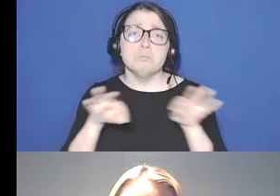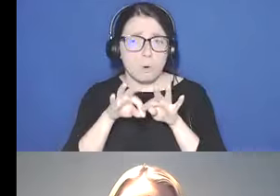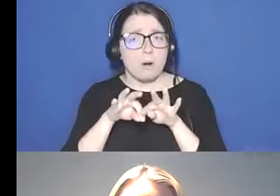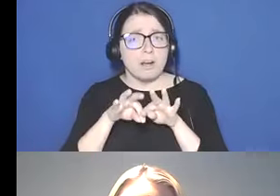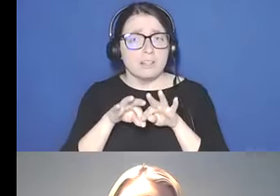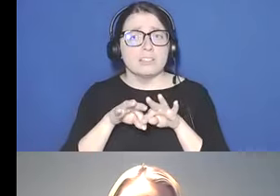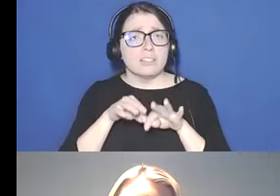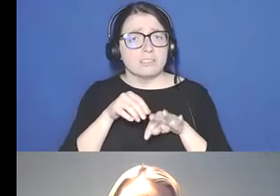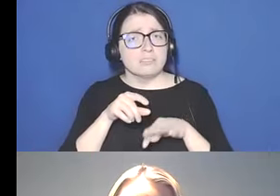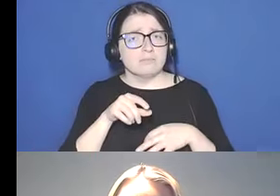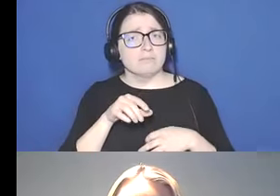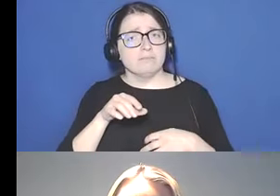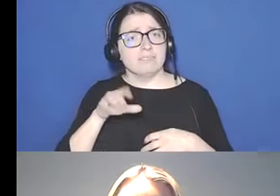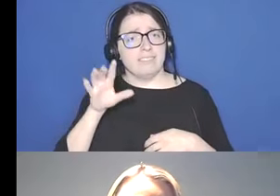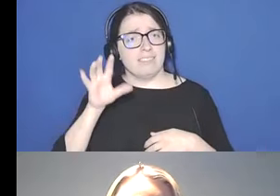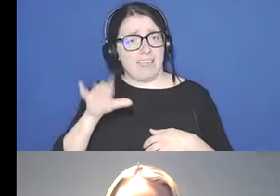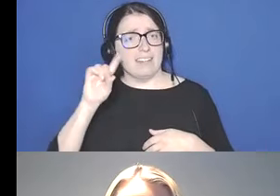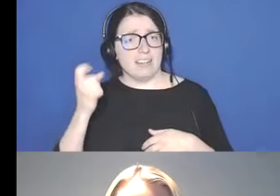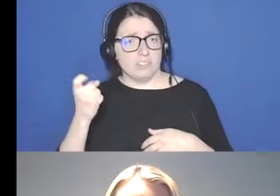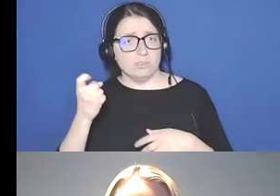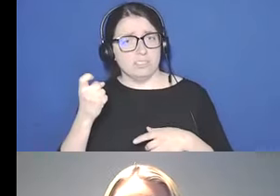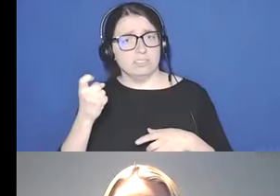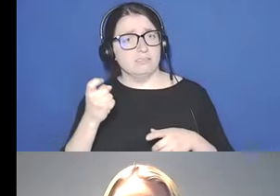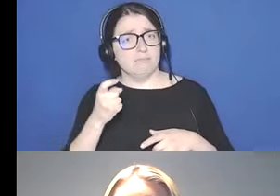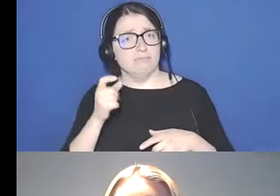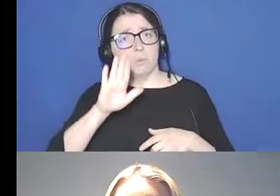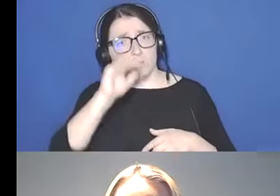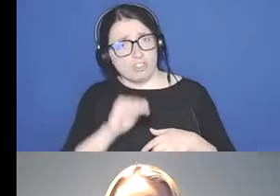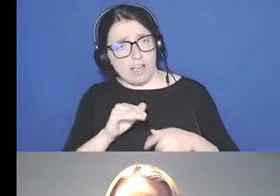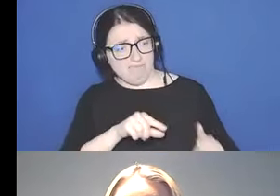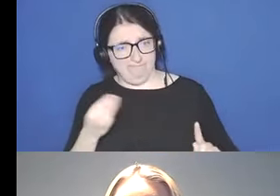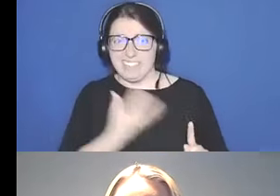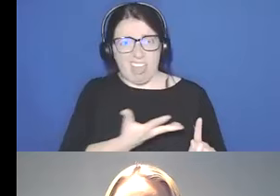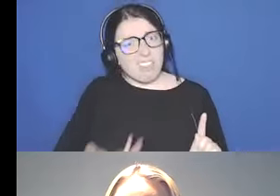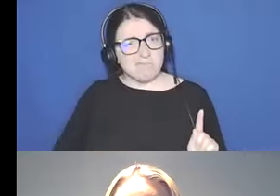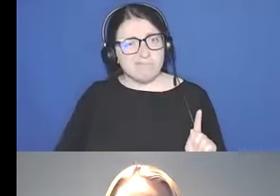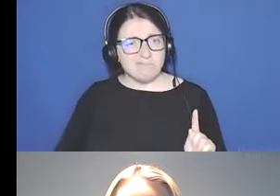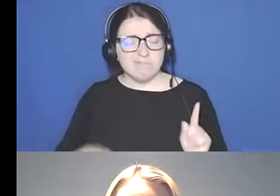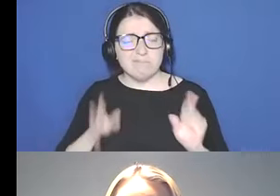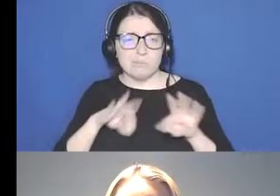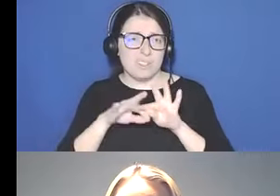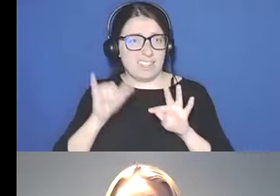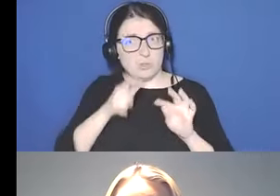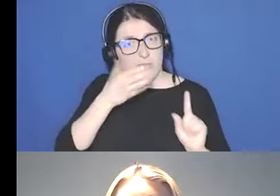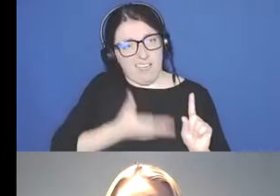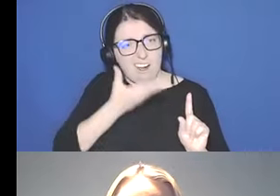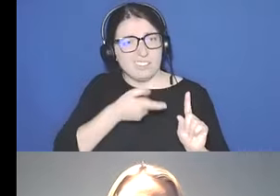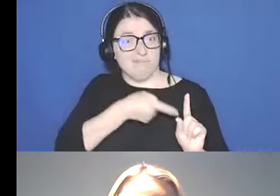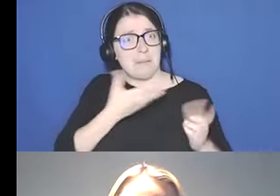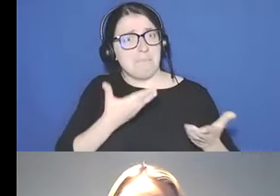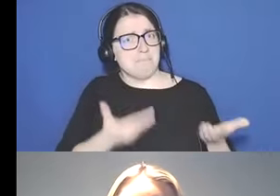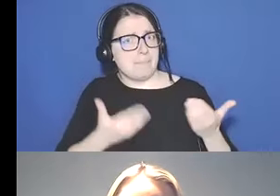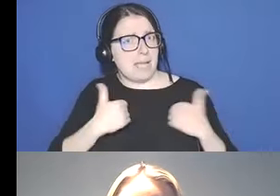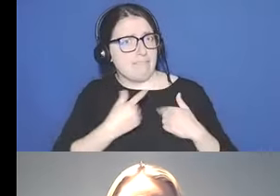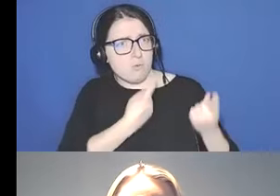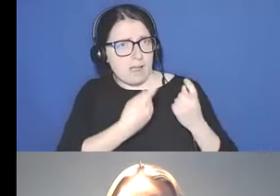your child. This is who they are. And, they might have a lot of questions, and they deserve